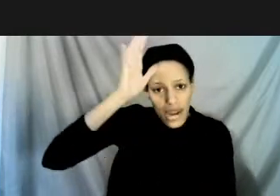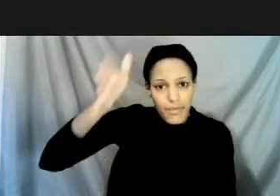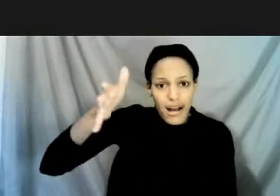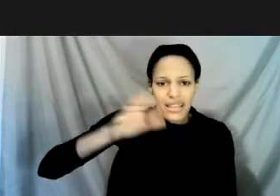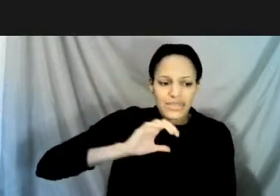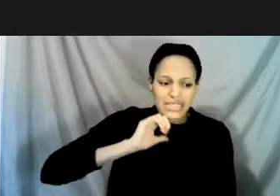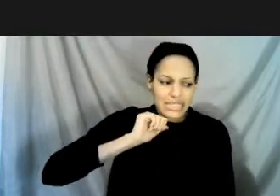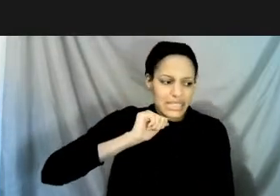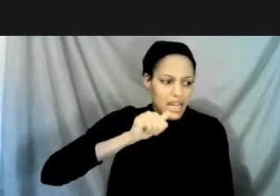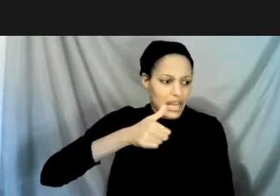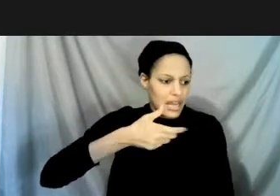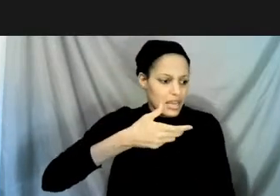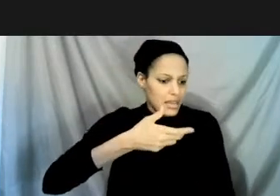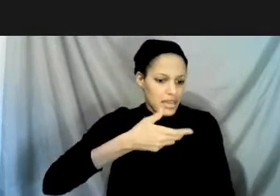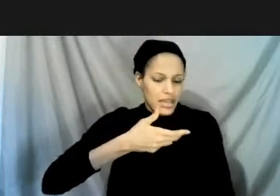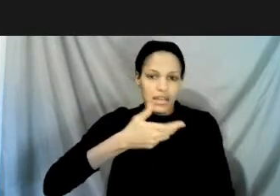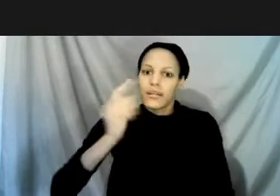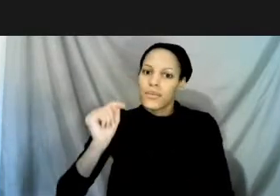I know what you're saying.